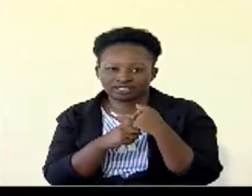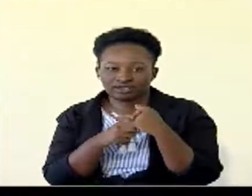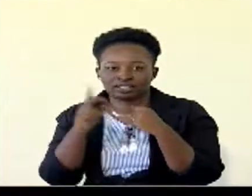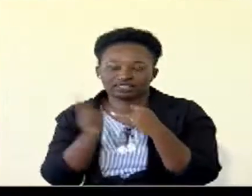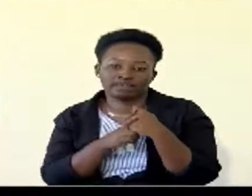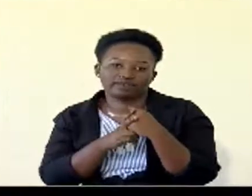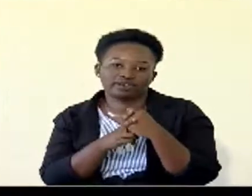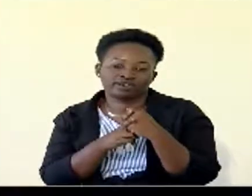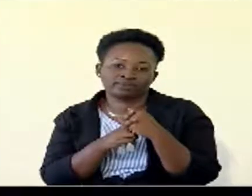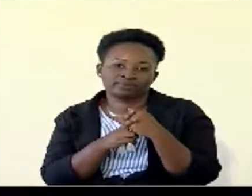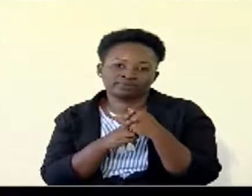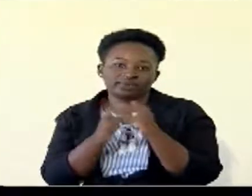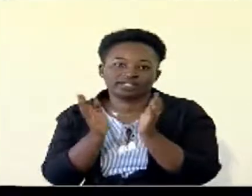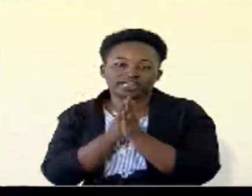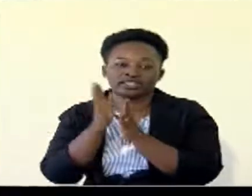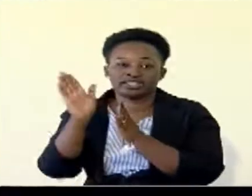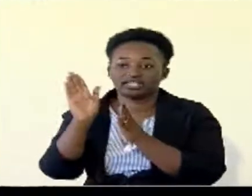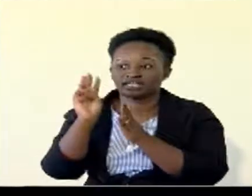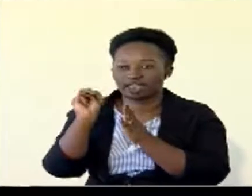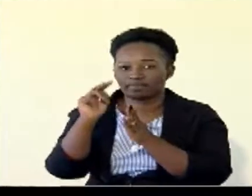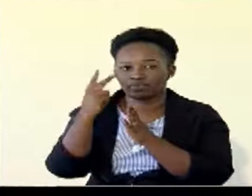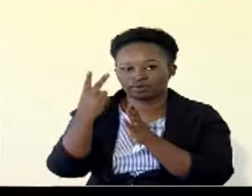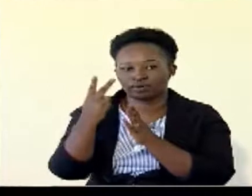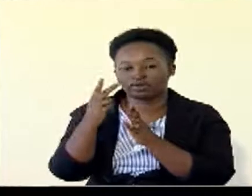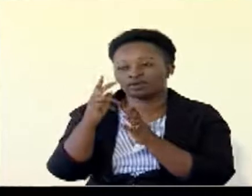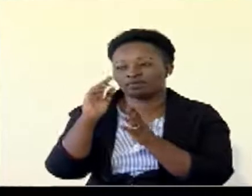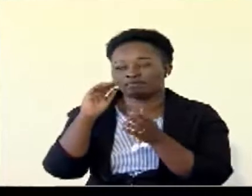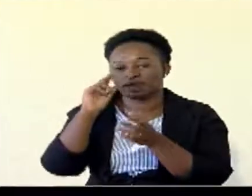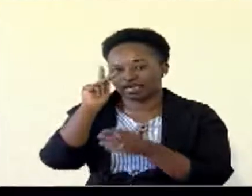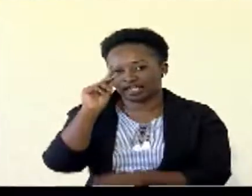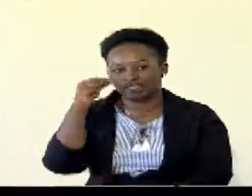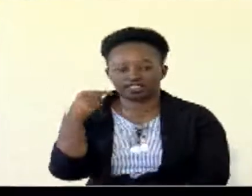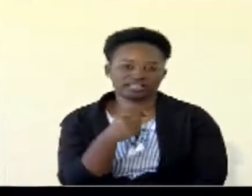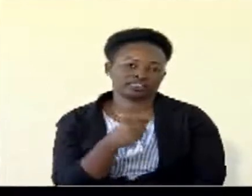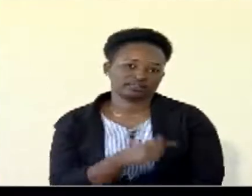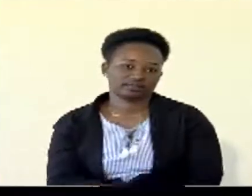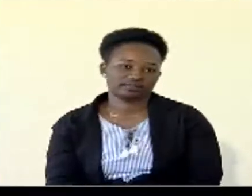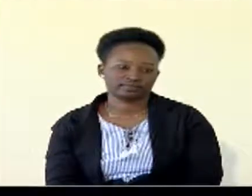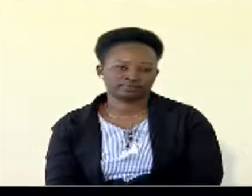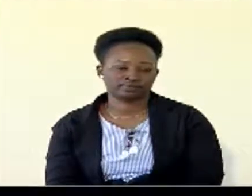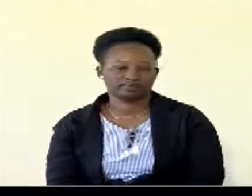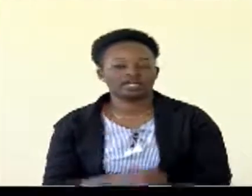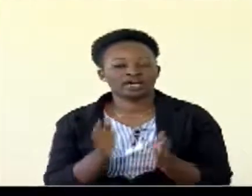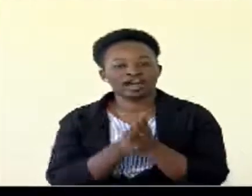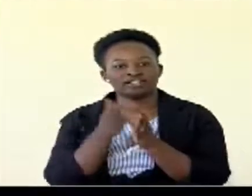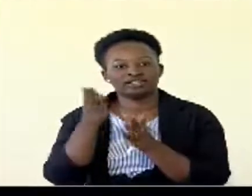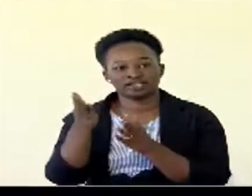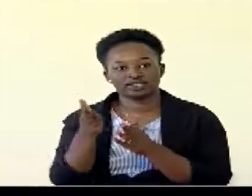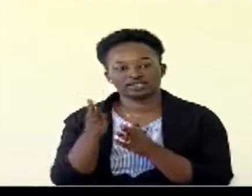24.67. And this is M2. That means the mass is going to be in kilograms. And that is whose